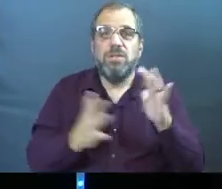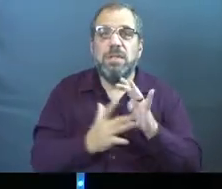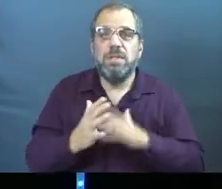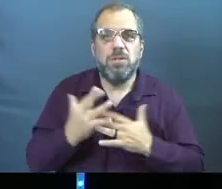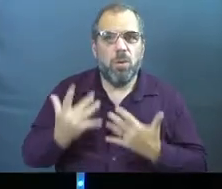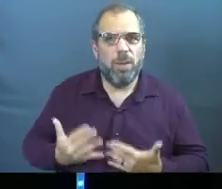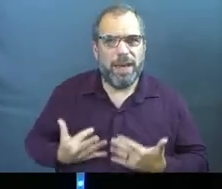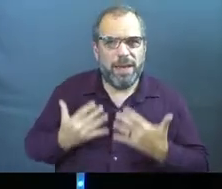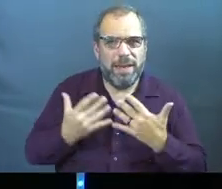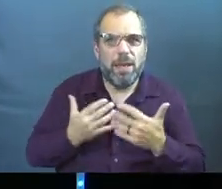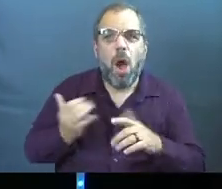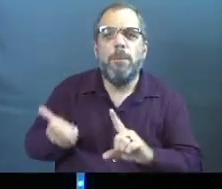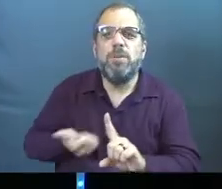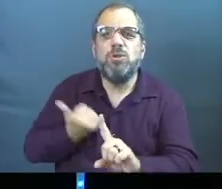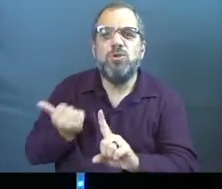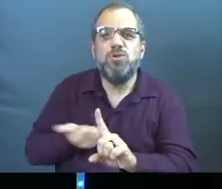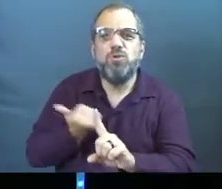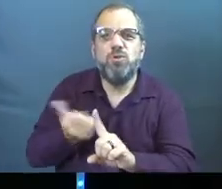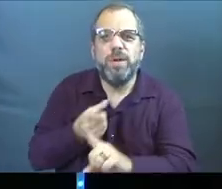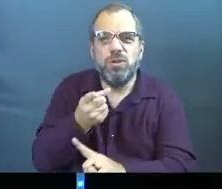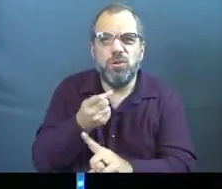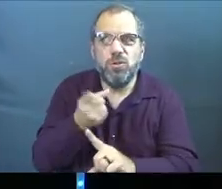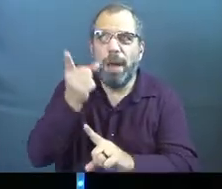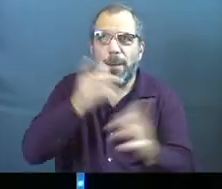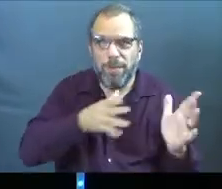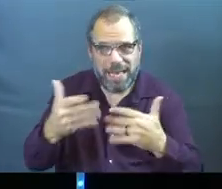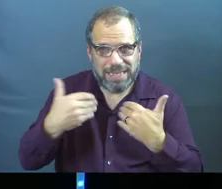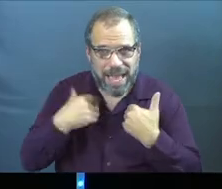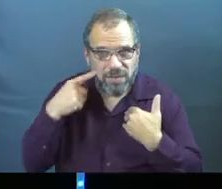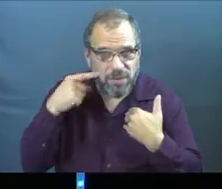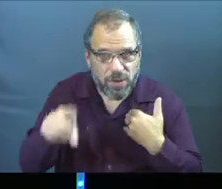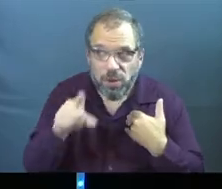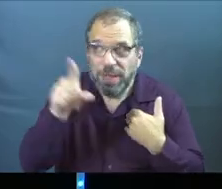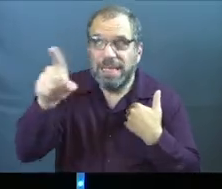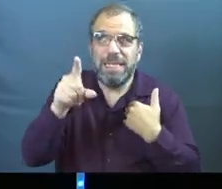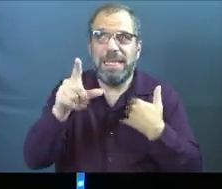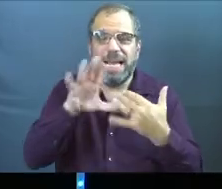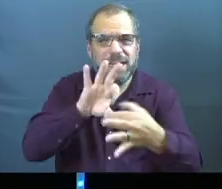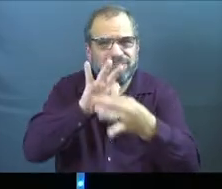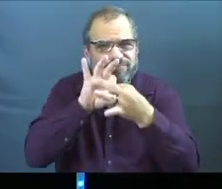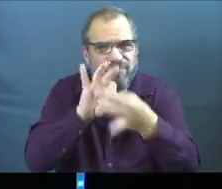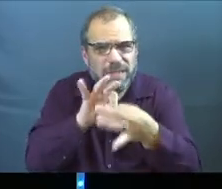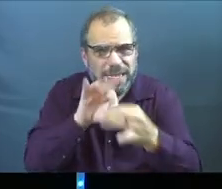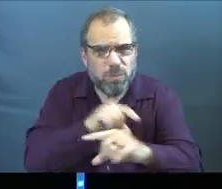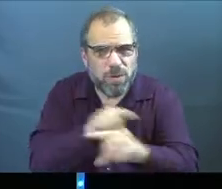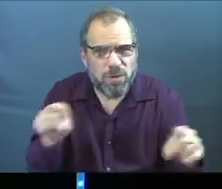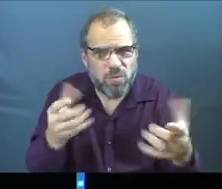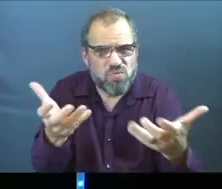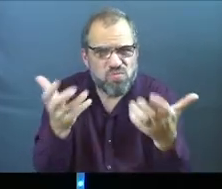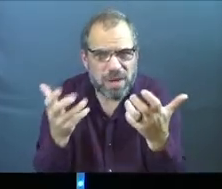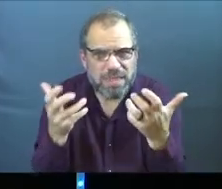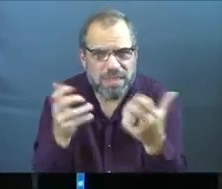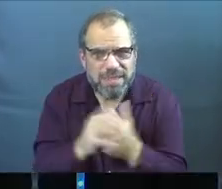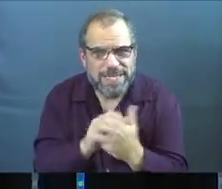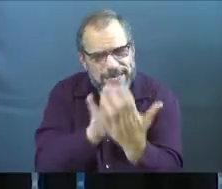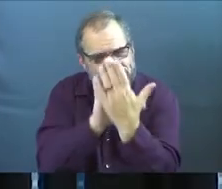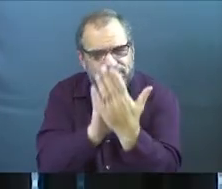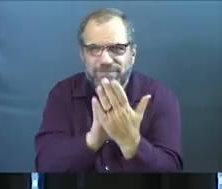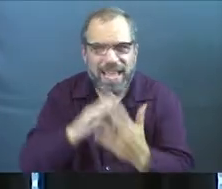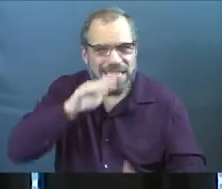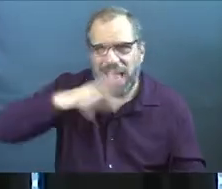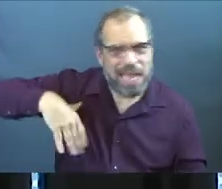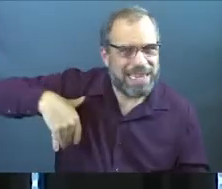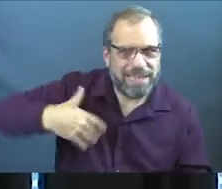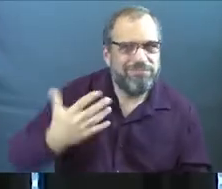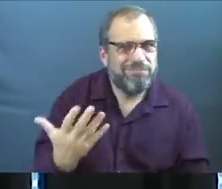waiting, pursuing. He has plans for your life. He wants to be in intimate relationship with you. It is never too